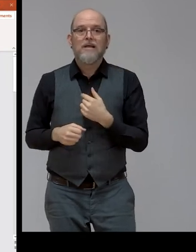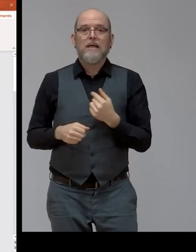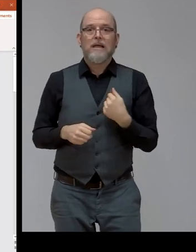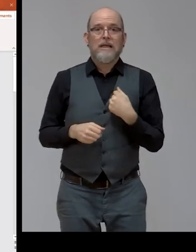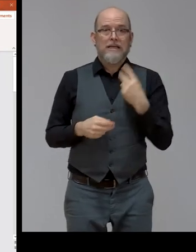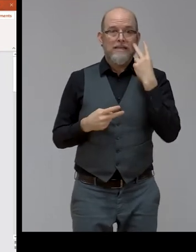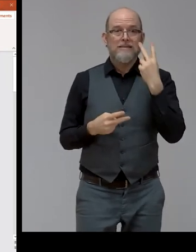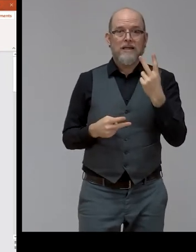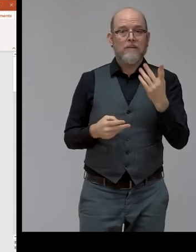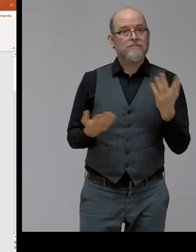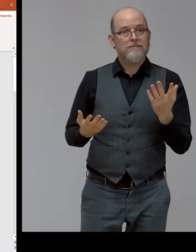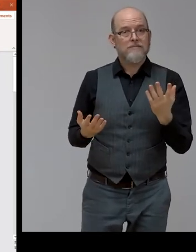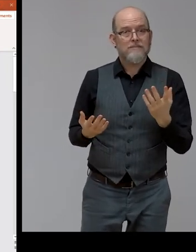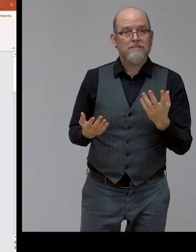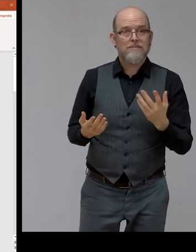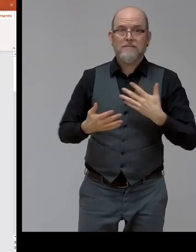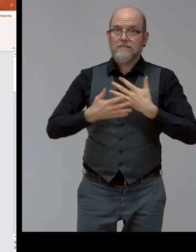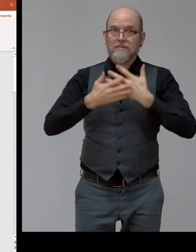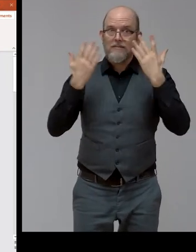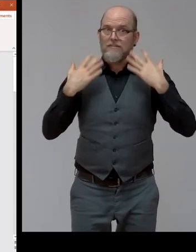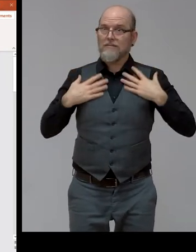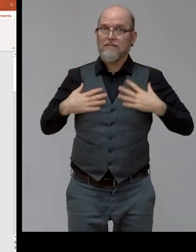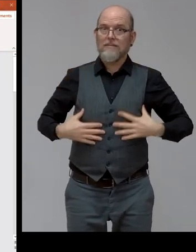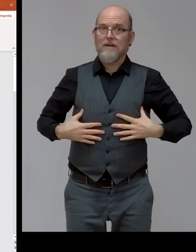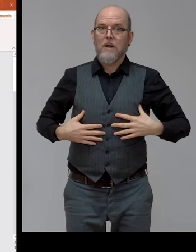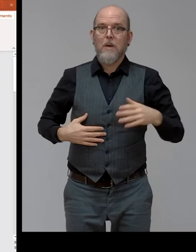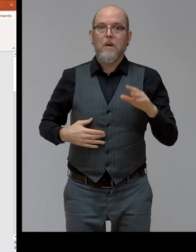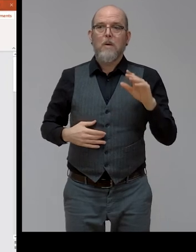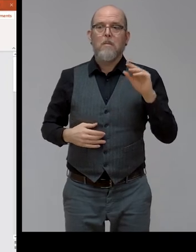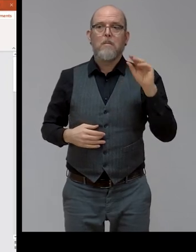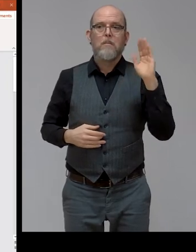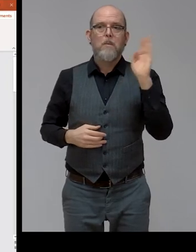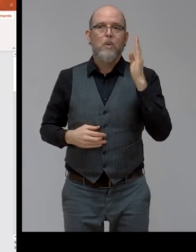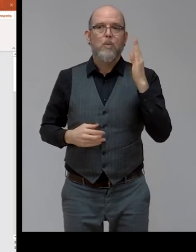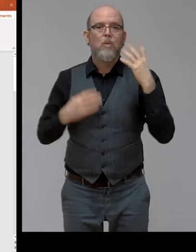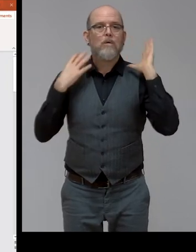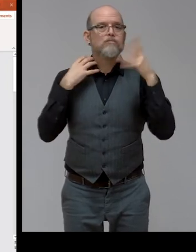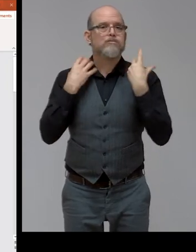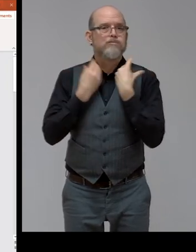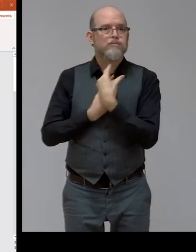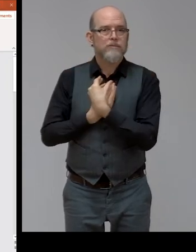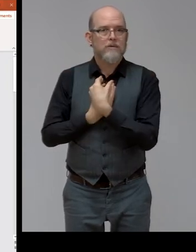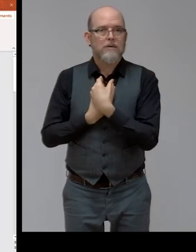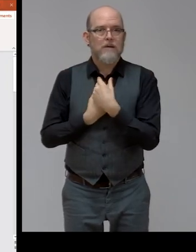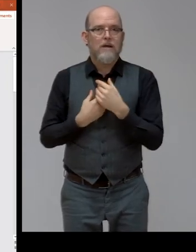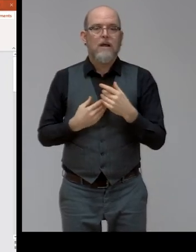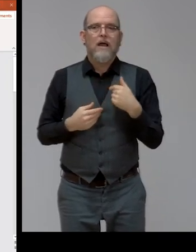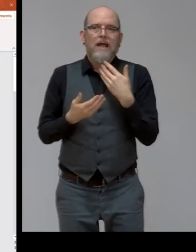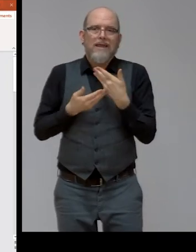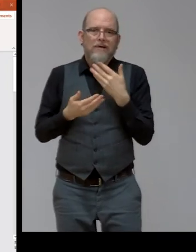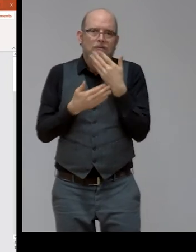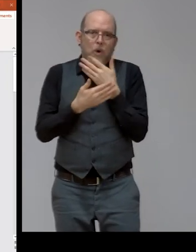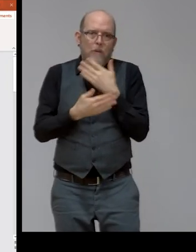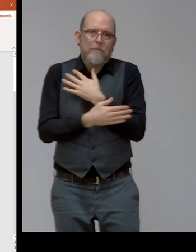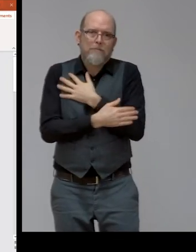a light blue scarf, which is keeping me warm. It's a scarf that was given to me at the European Foundation